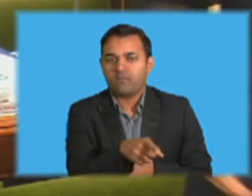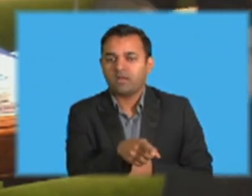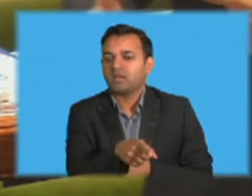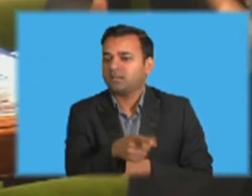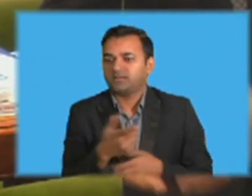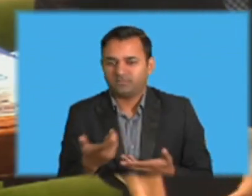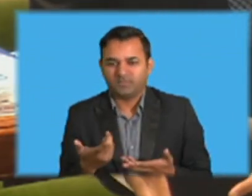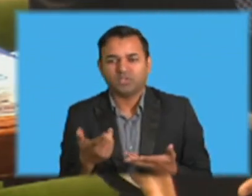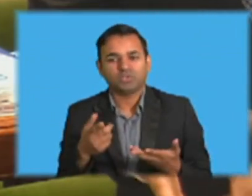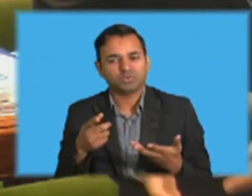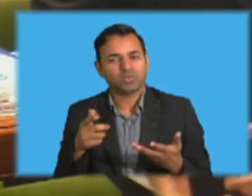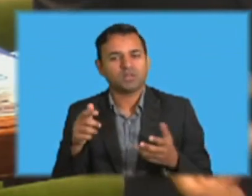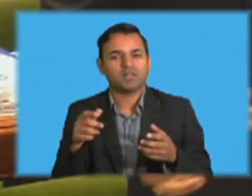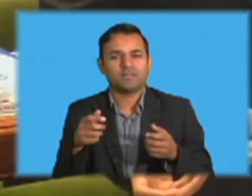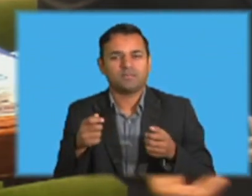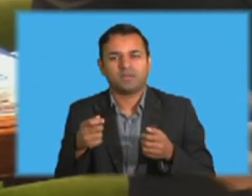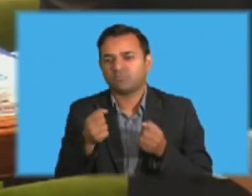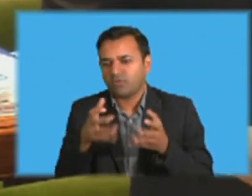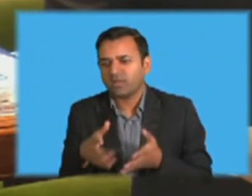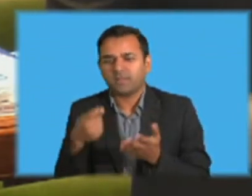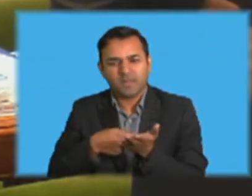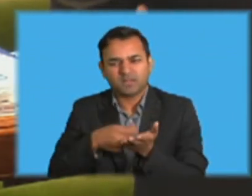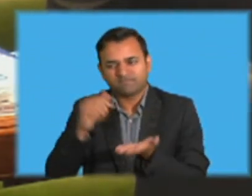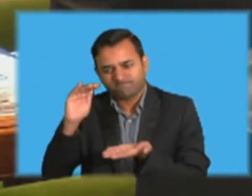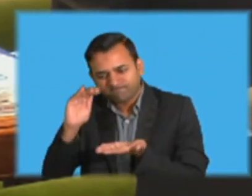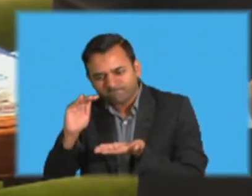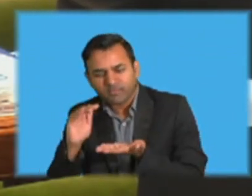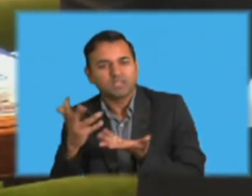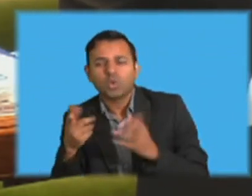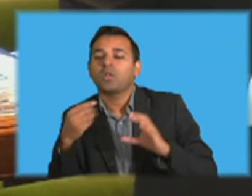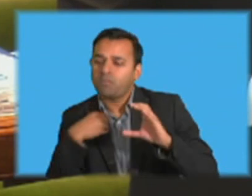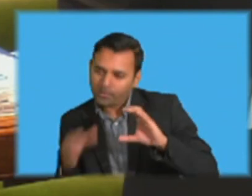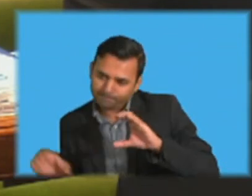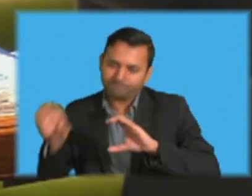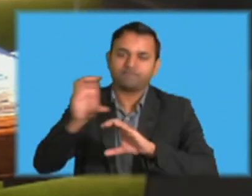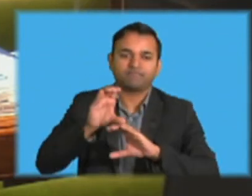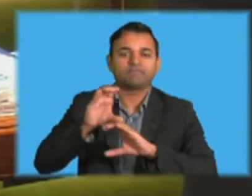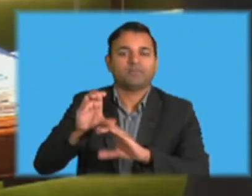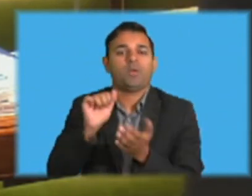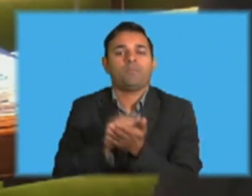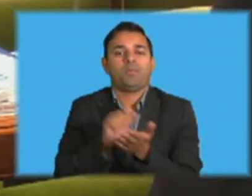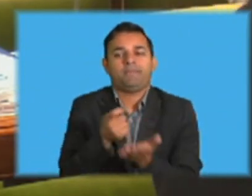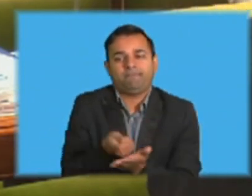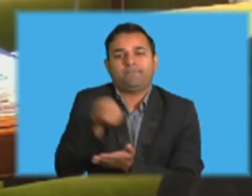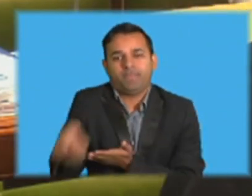need to remunerate them properly so they don't actually pilfer, because there's no opportunity for them to pilfer. Thank you.